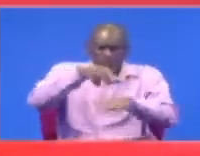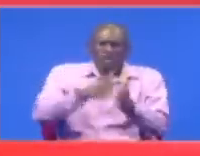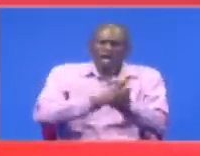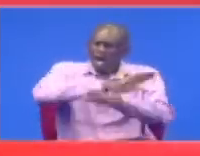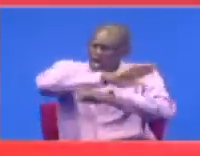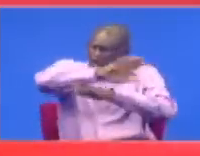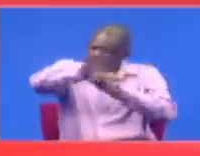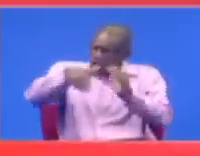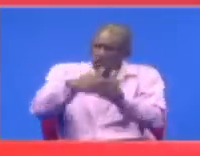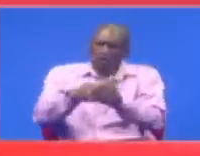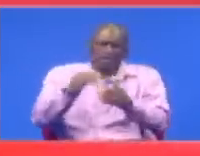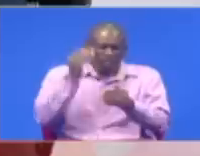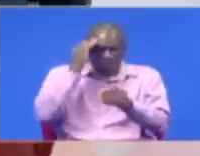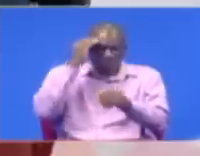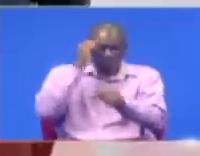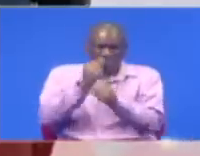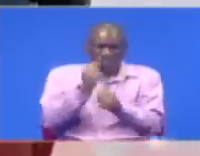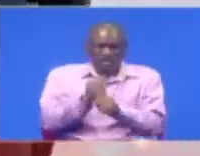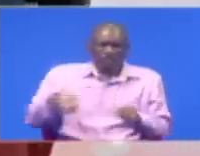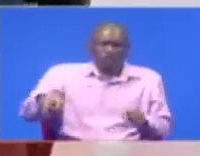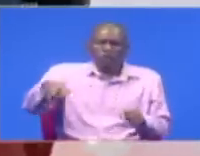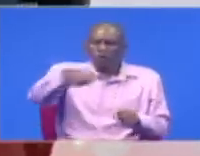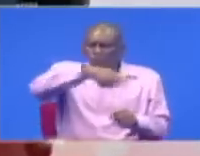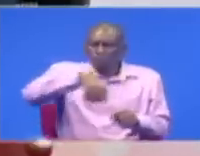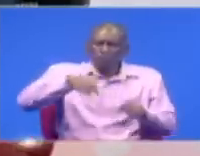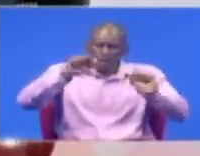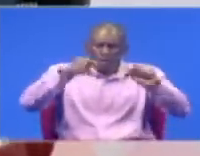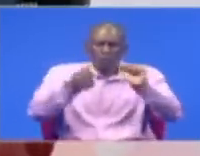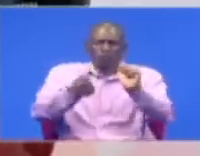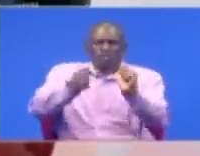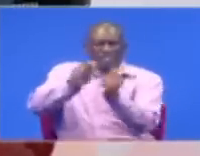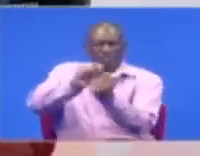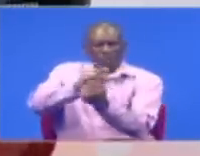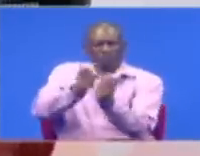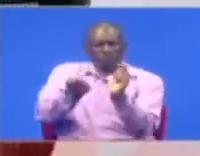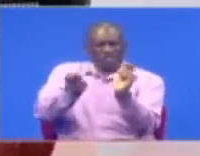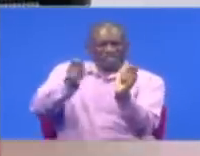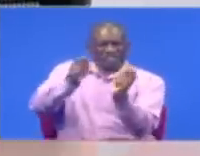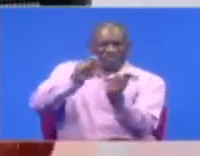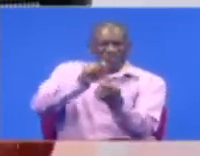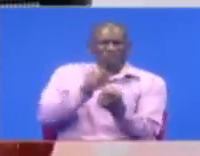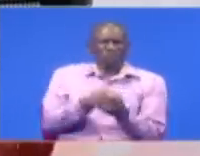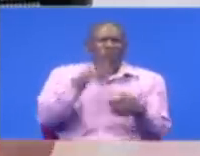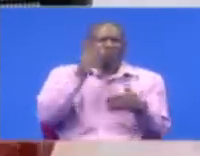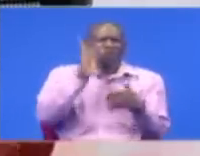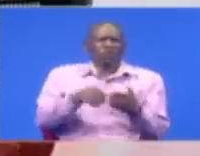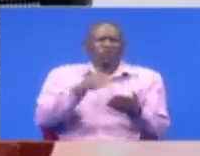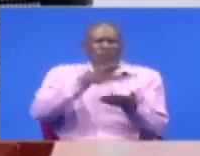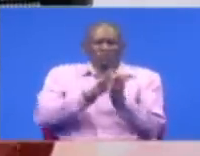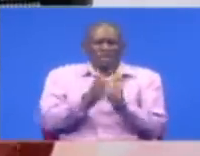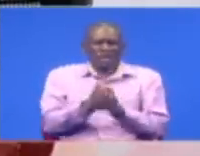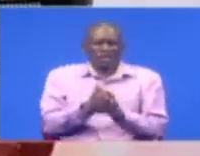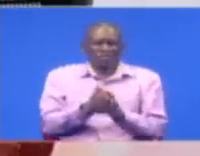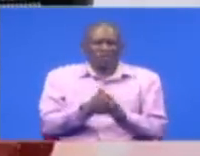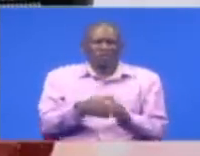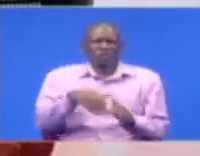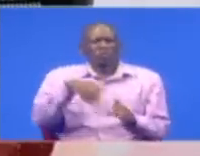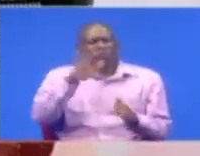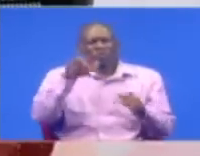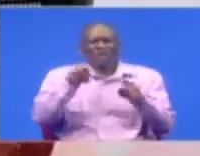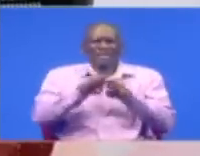academic staff. We were able to actually transform what was becoming more or